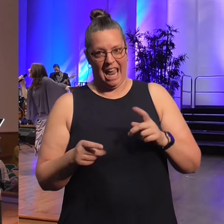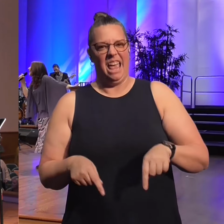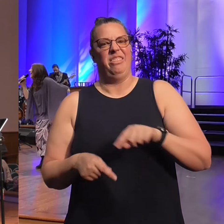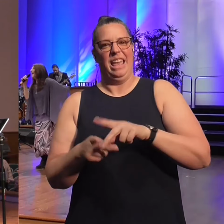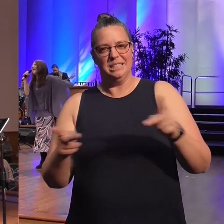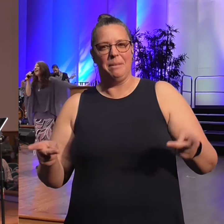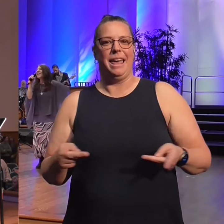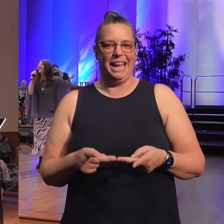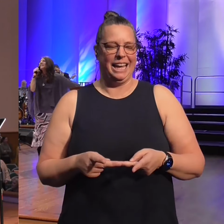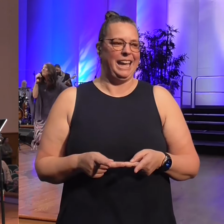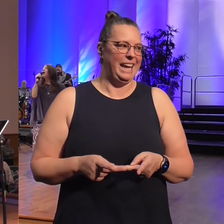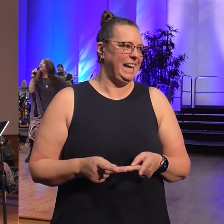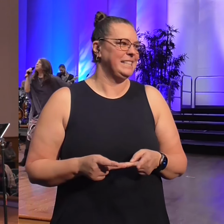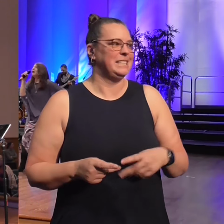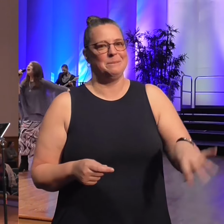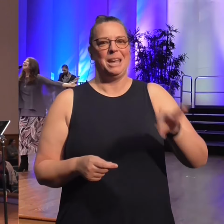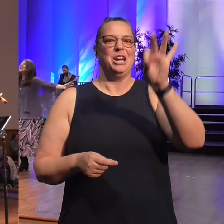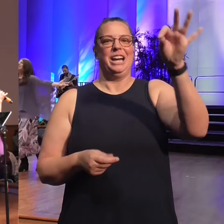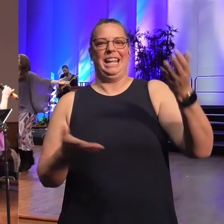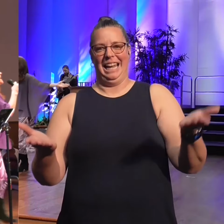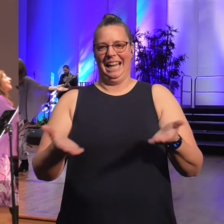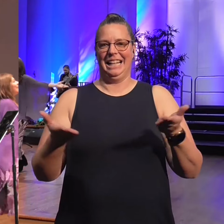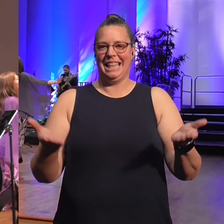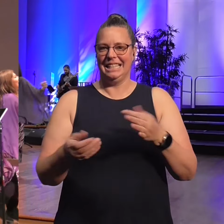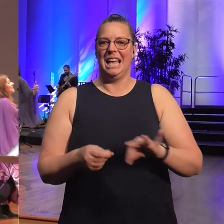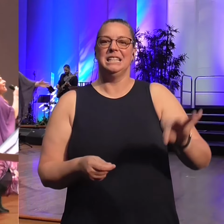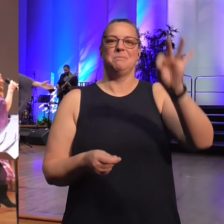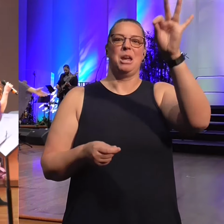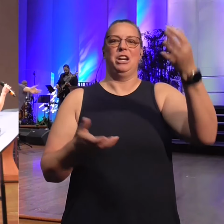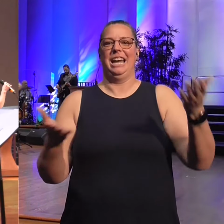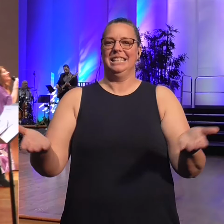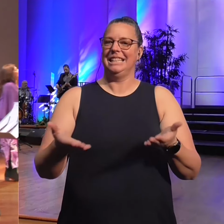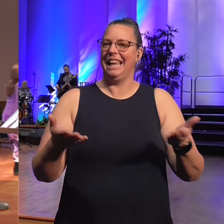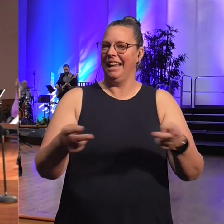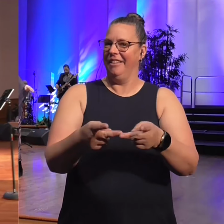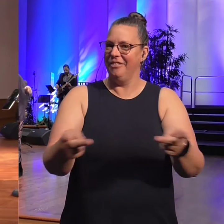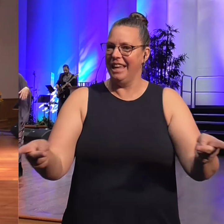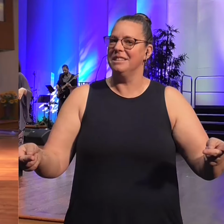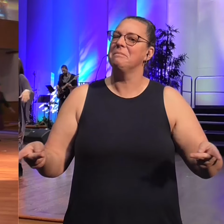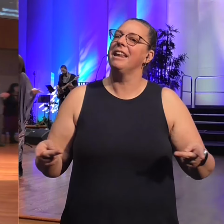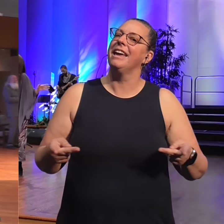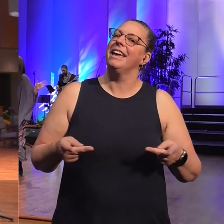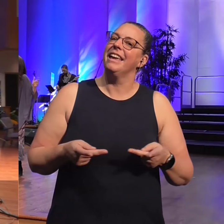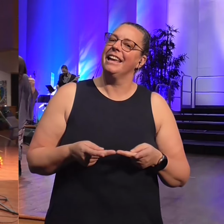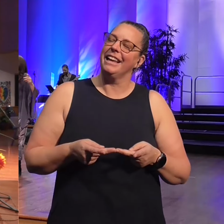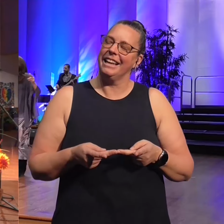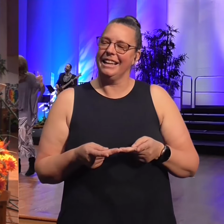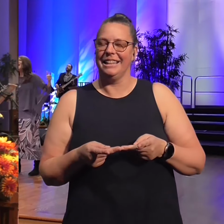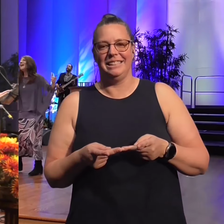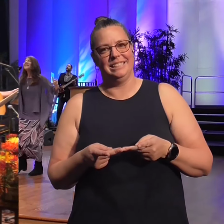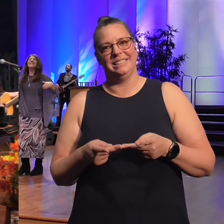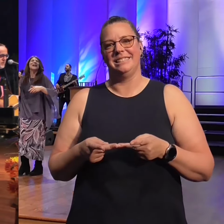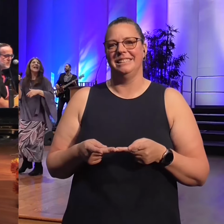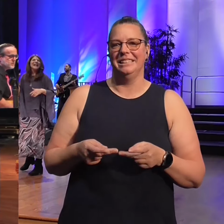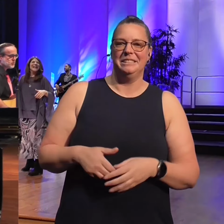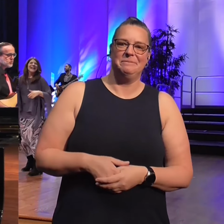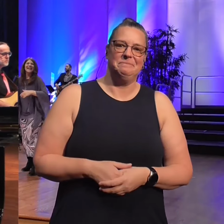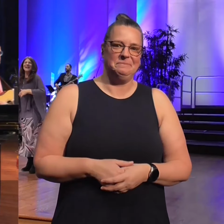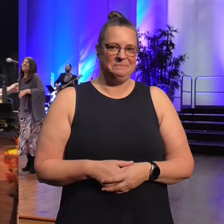this place. Spirit is in this. Spirit is in this place.